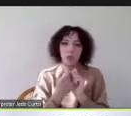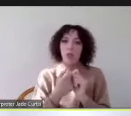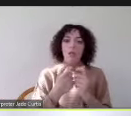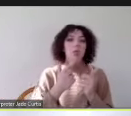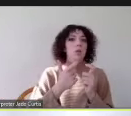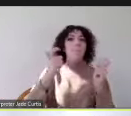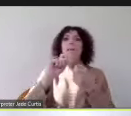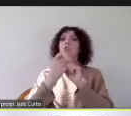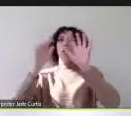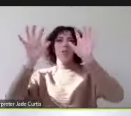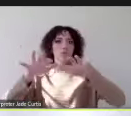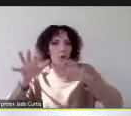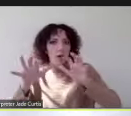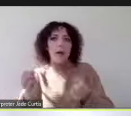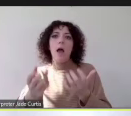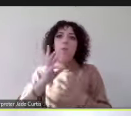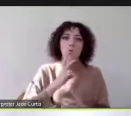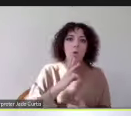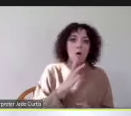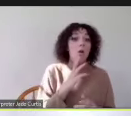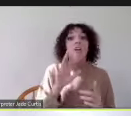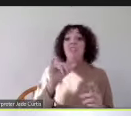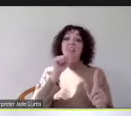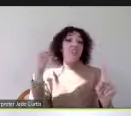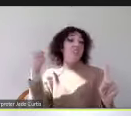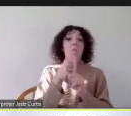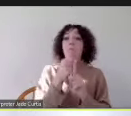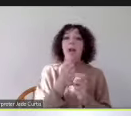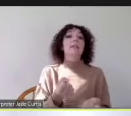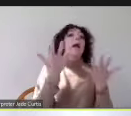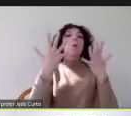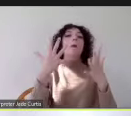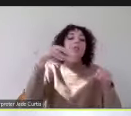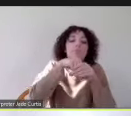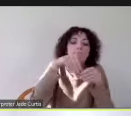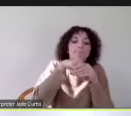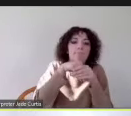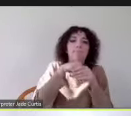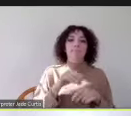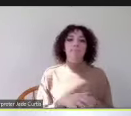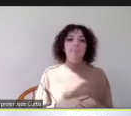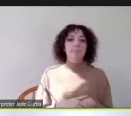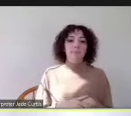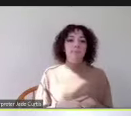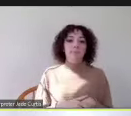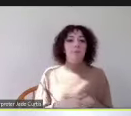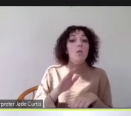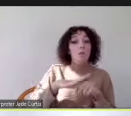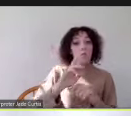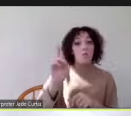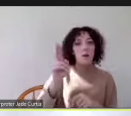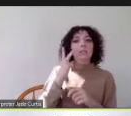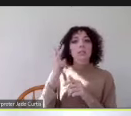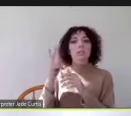in precipitation. However, those did not impact these concentrations. On the right-hand side, you see